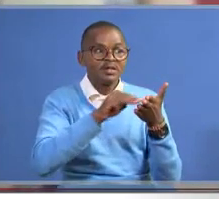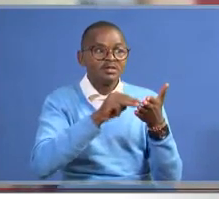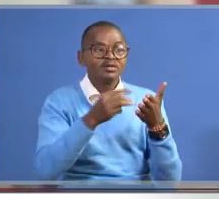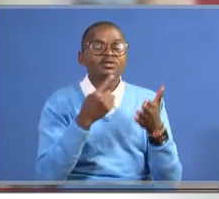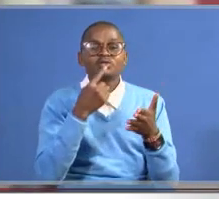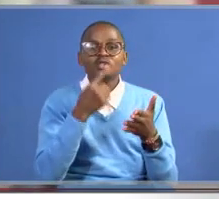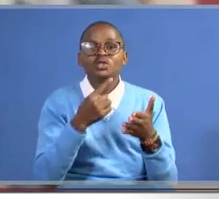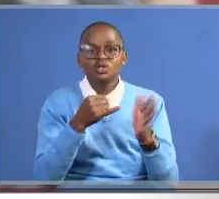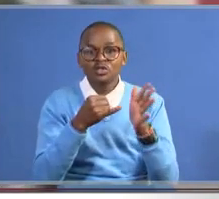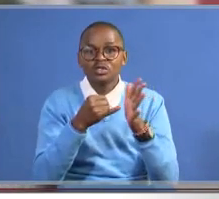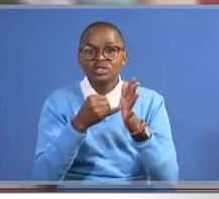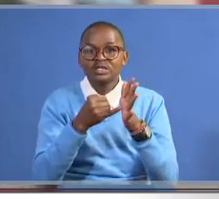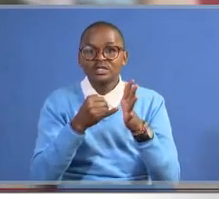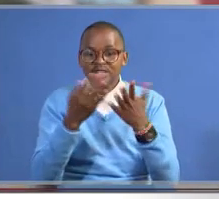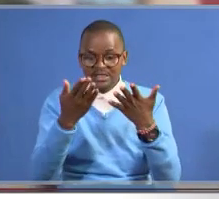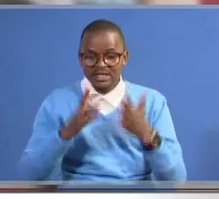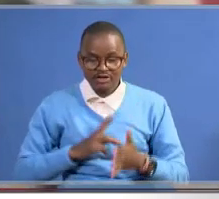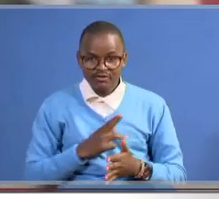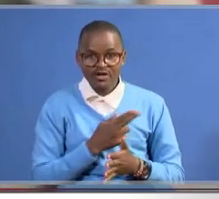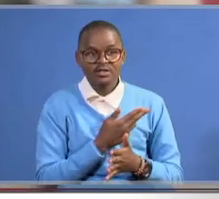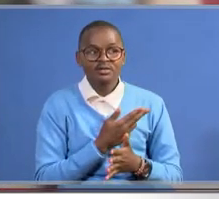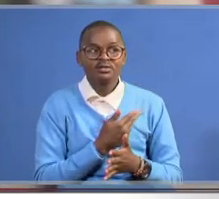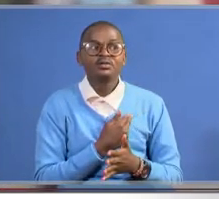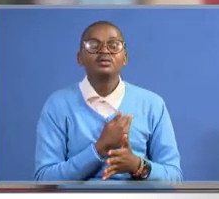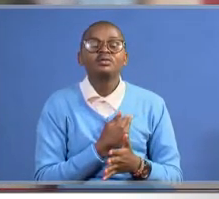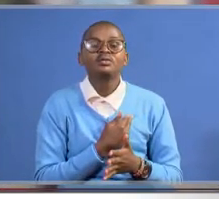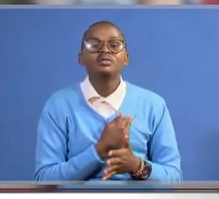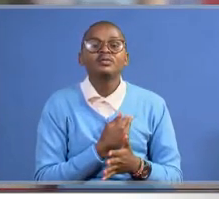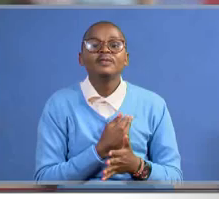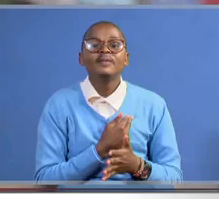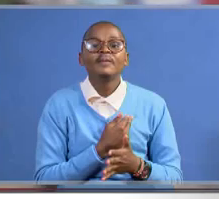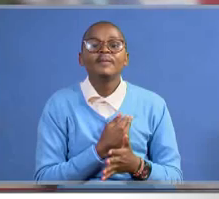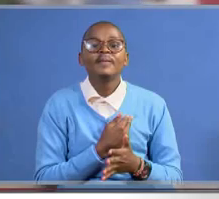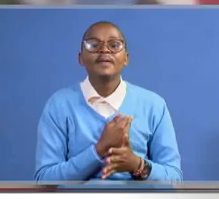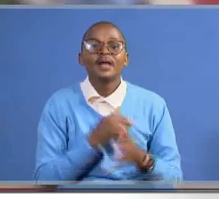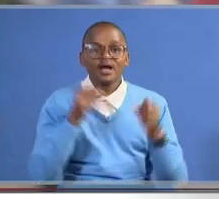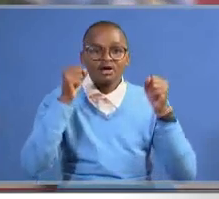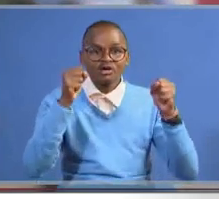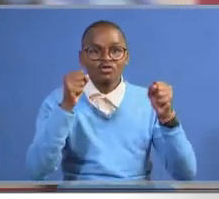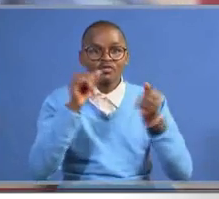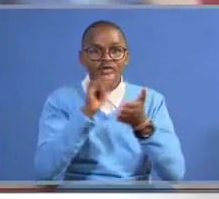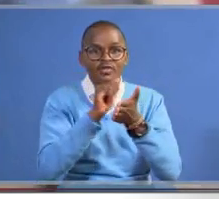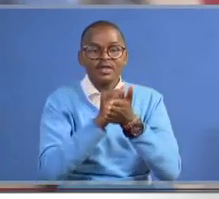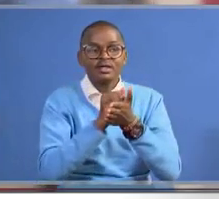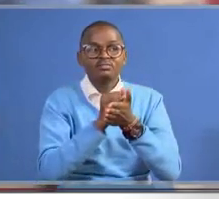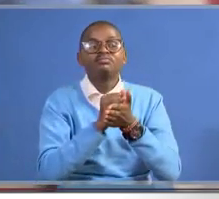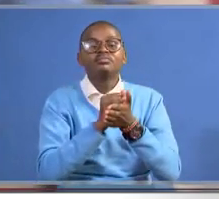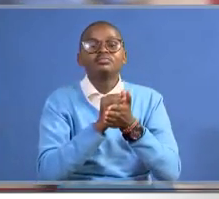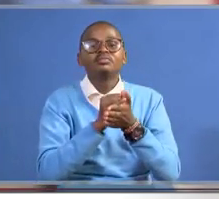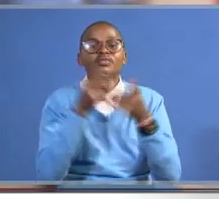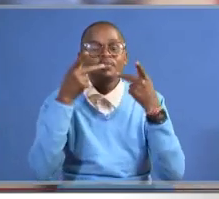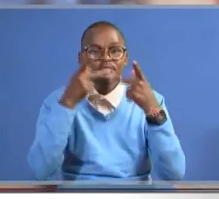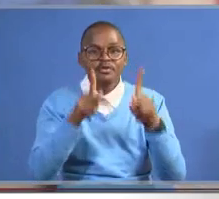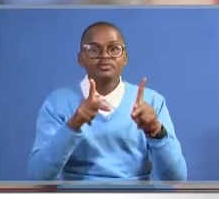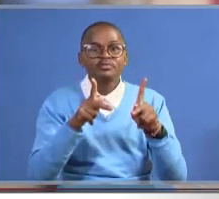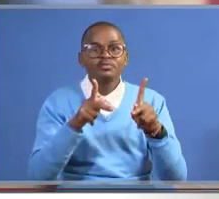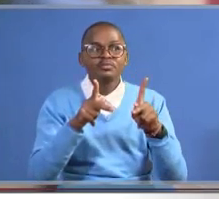to give us confident that place it's peaceful